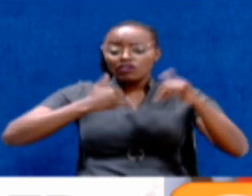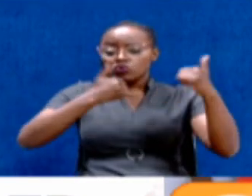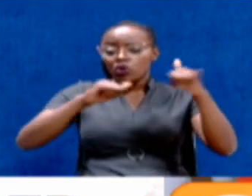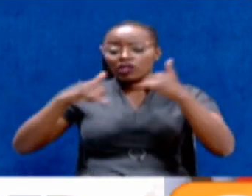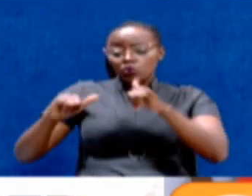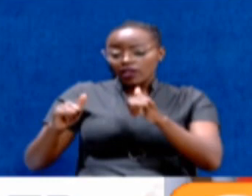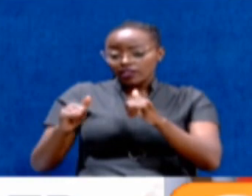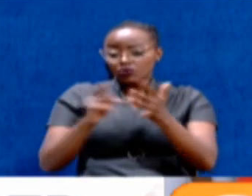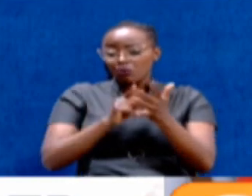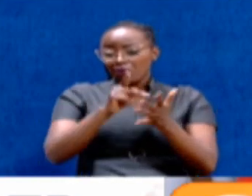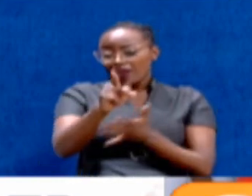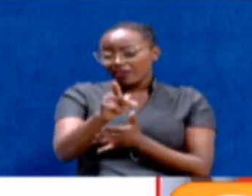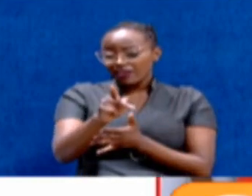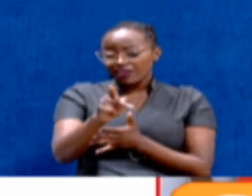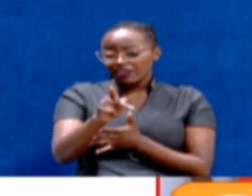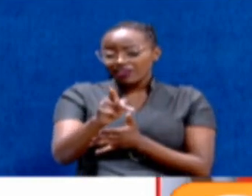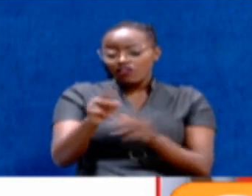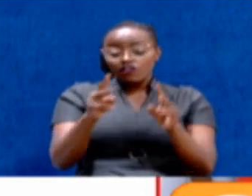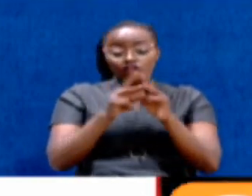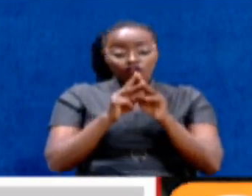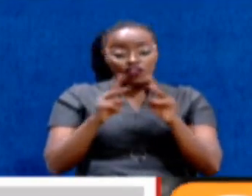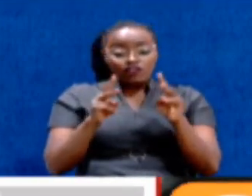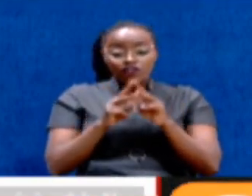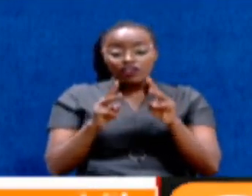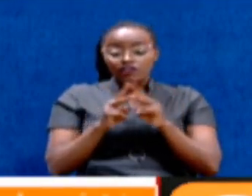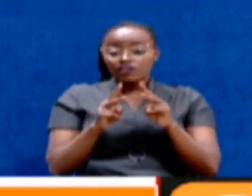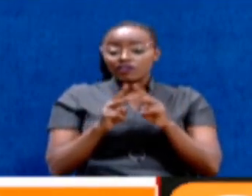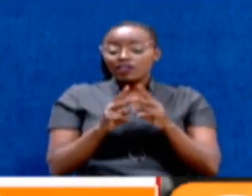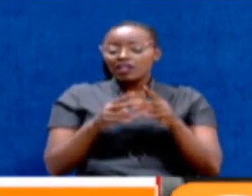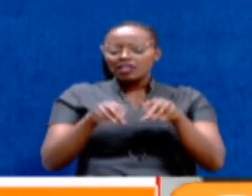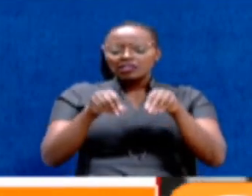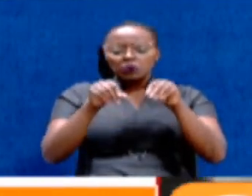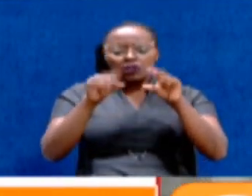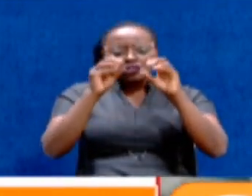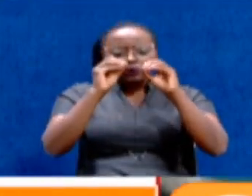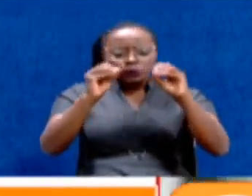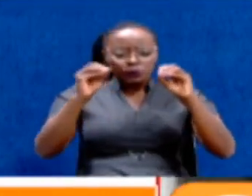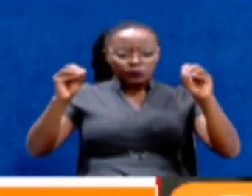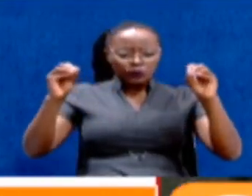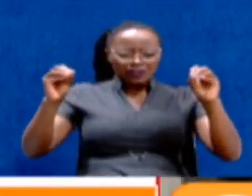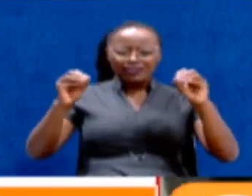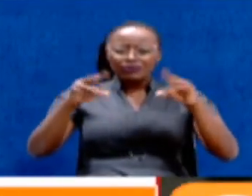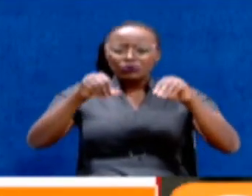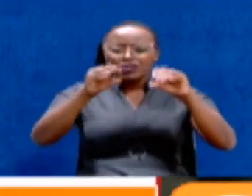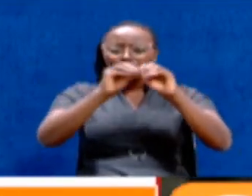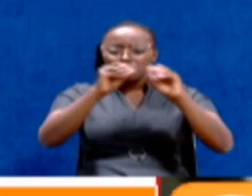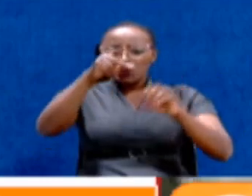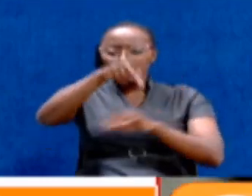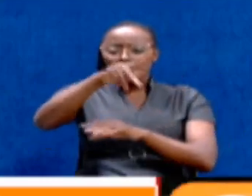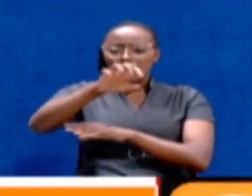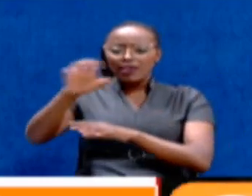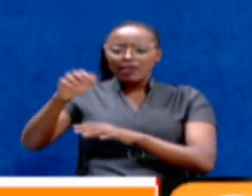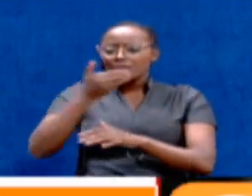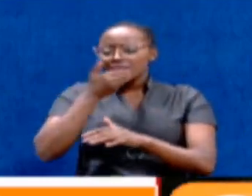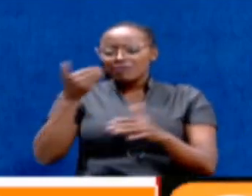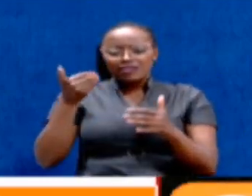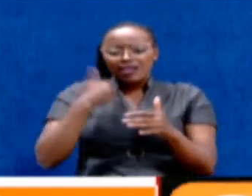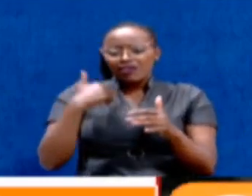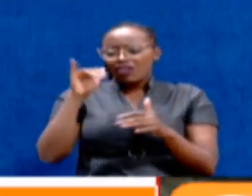in procuring very substandard PPEs, or you rather not